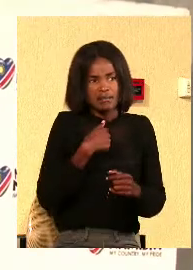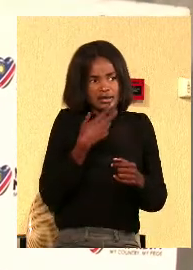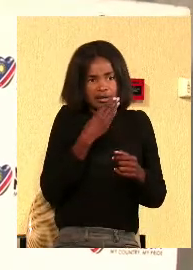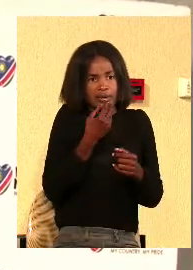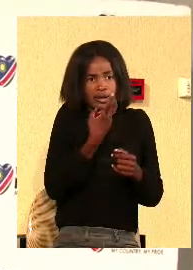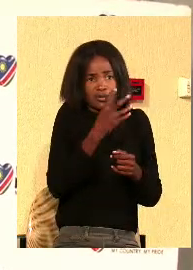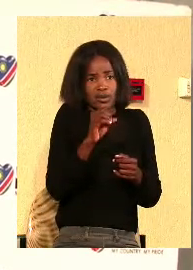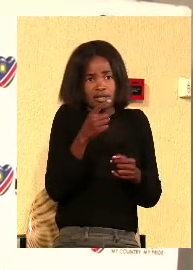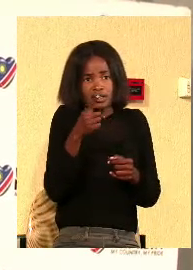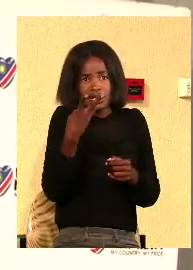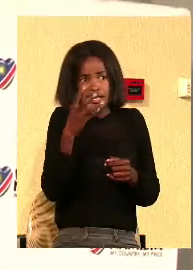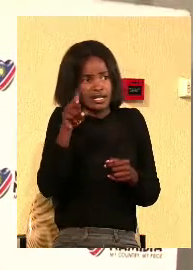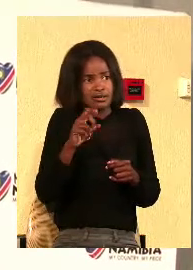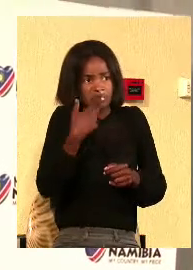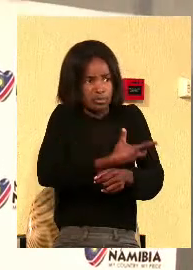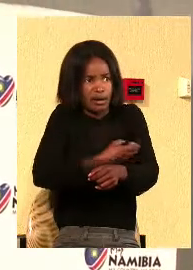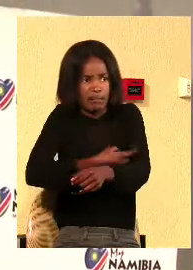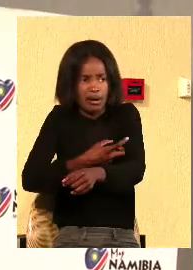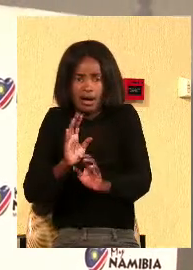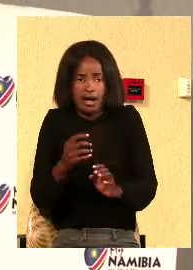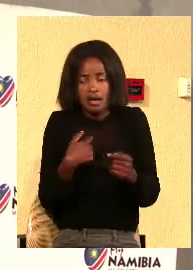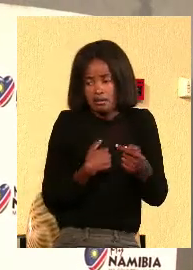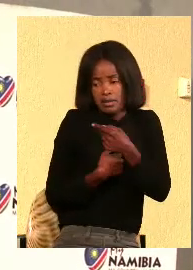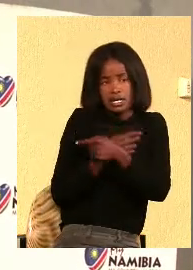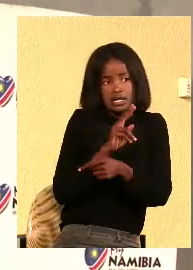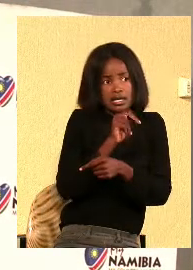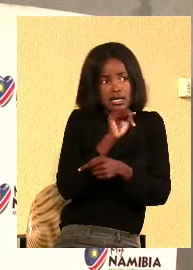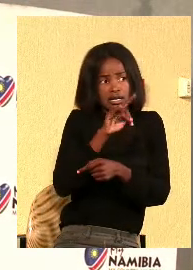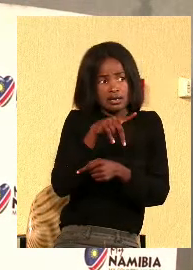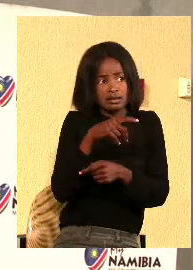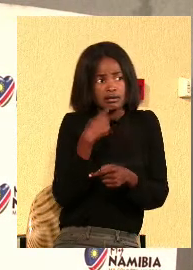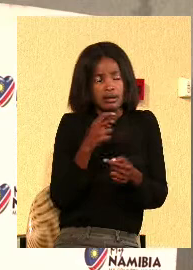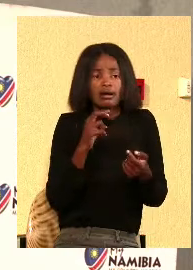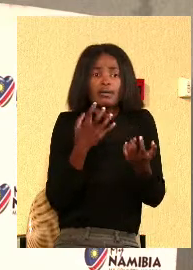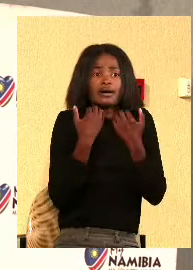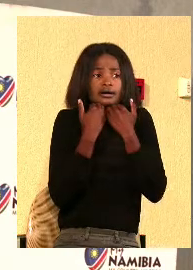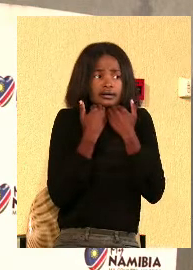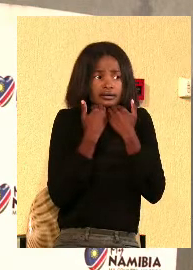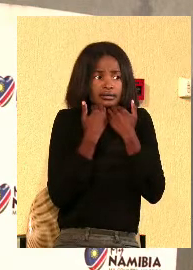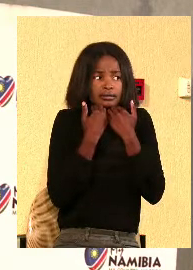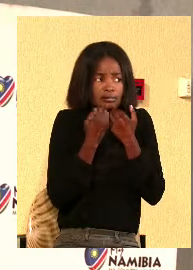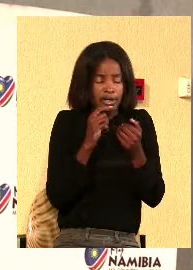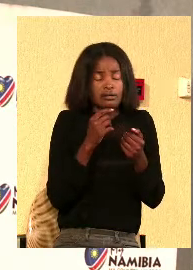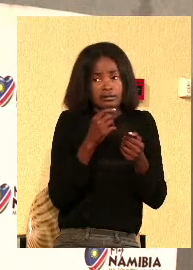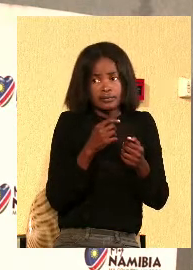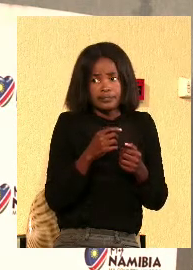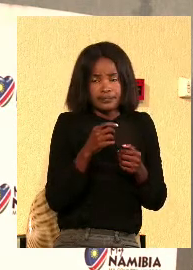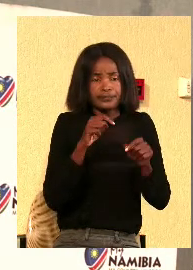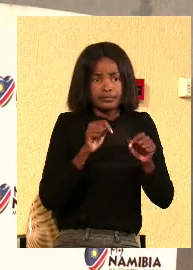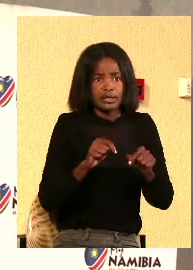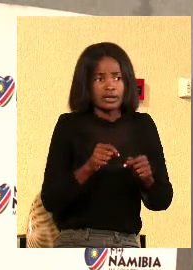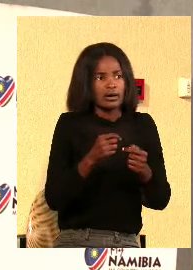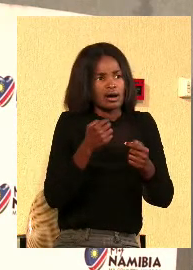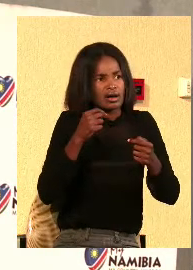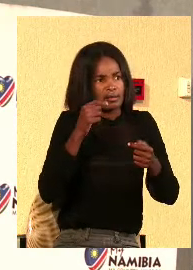Dr. So it's all I can say to be very, very good news to us, because capacity is one area. Yeah, please go ahead. I think that's also what I